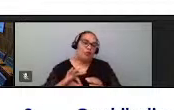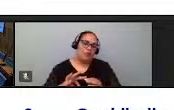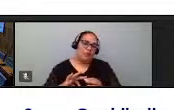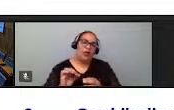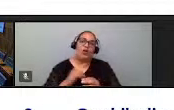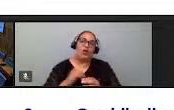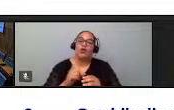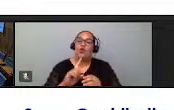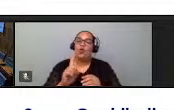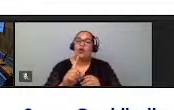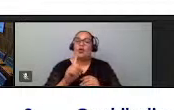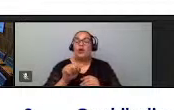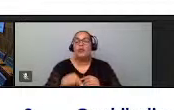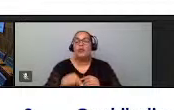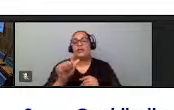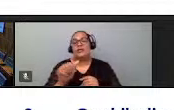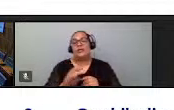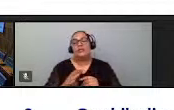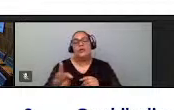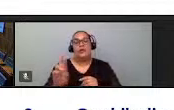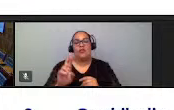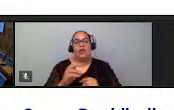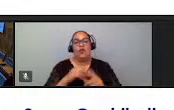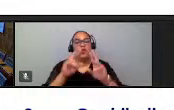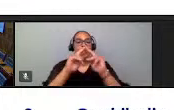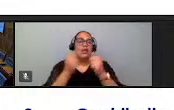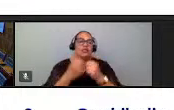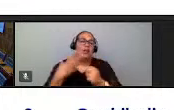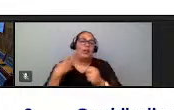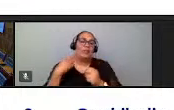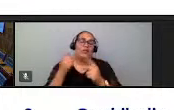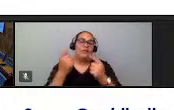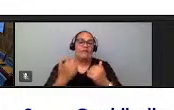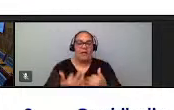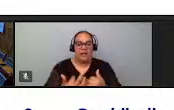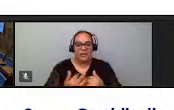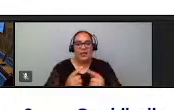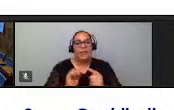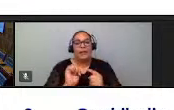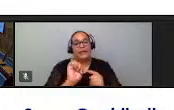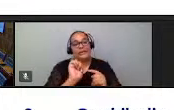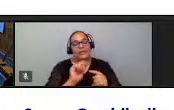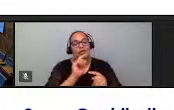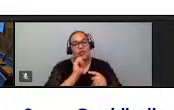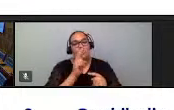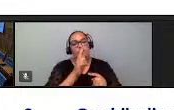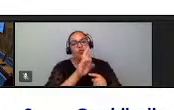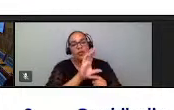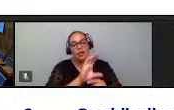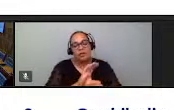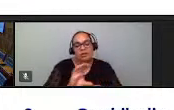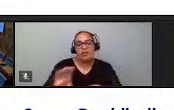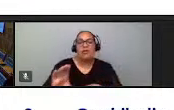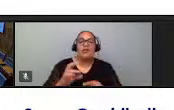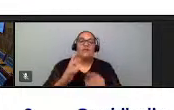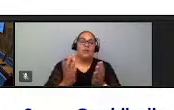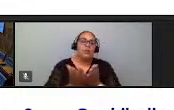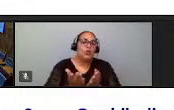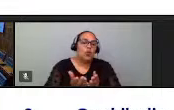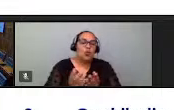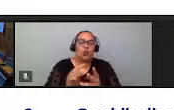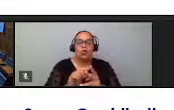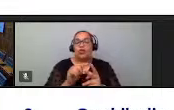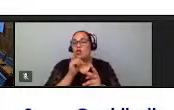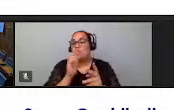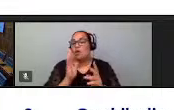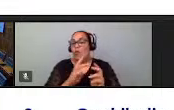the extent of 1.6 billion to the National Minister of Finance that he can reallocate to schools not